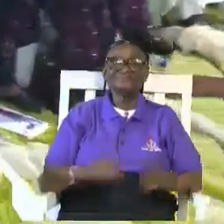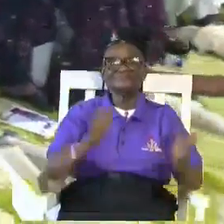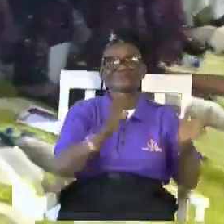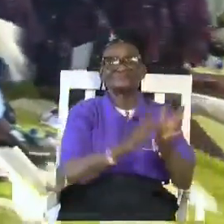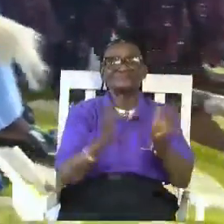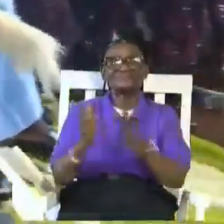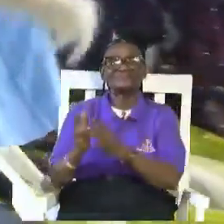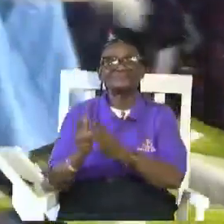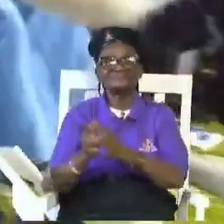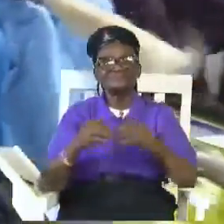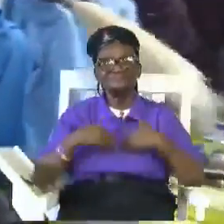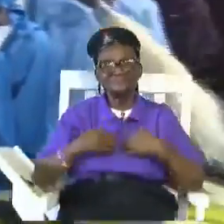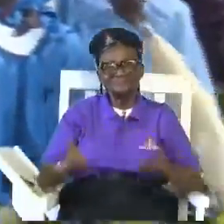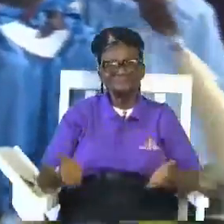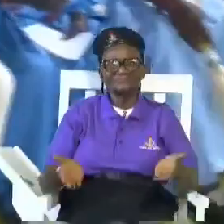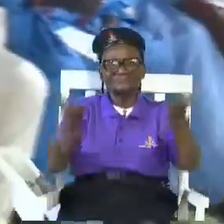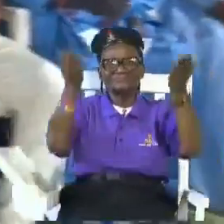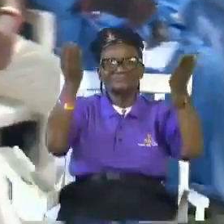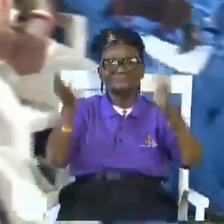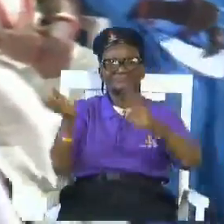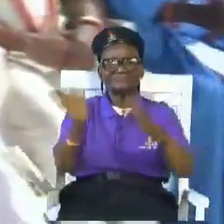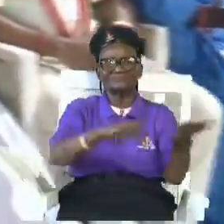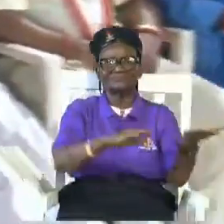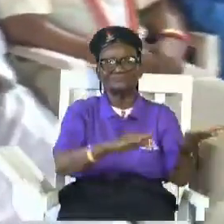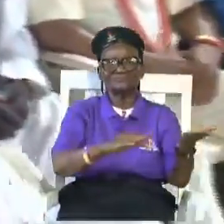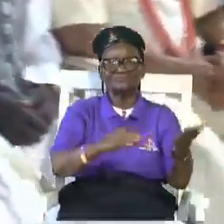Jesus had raised the dead before.